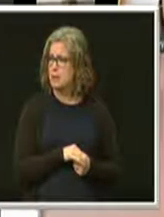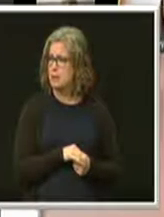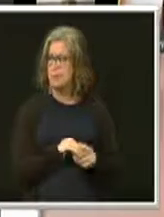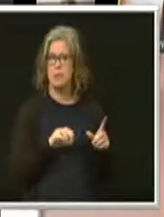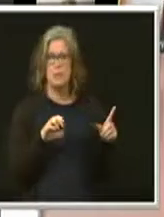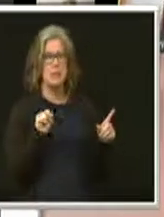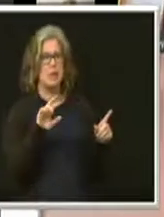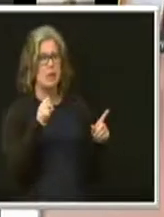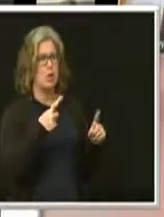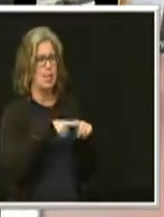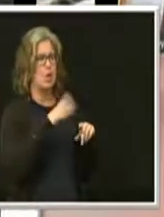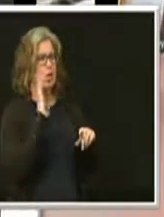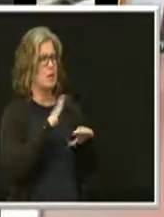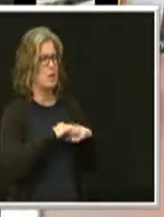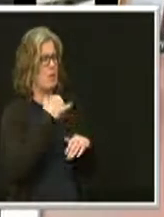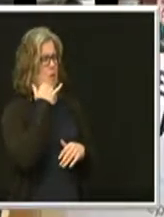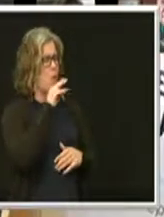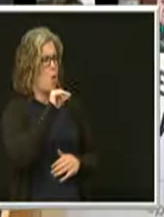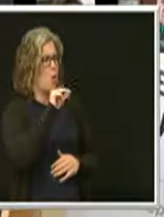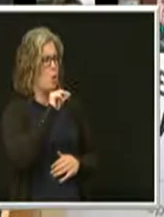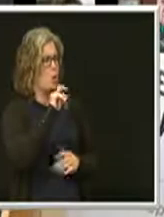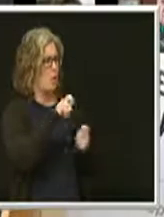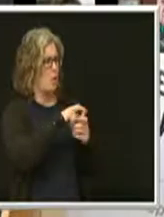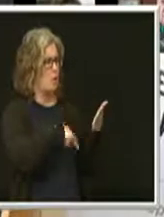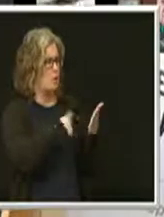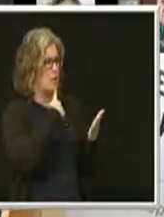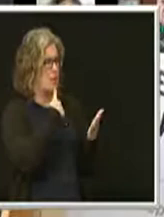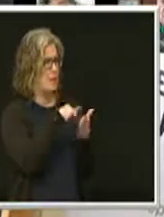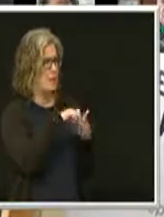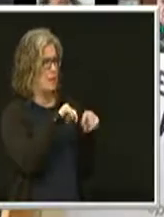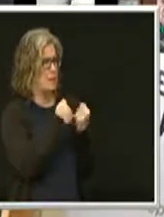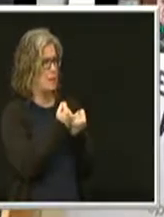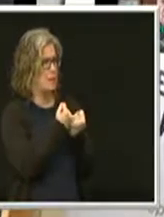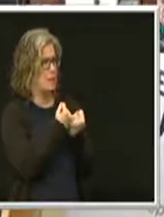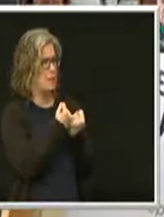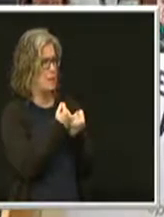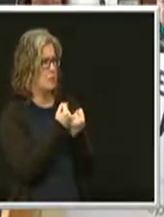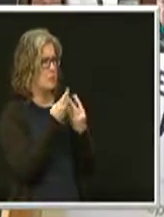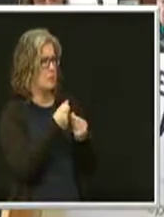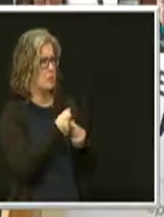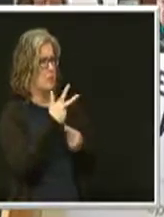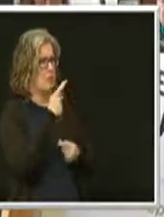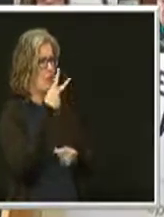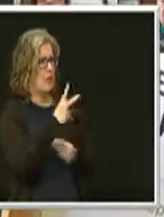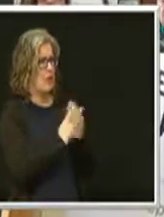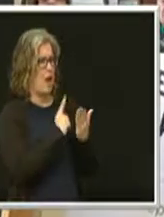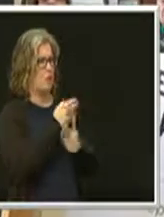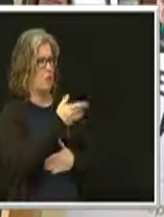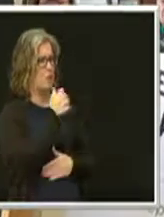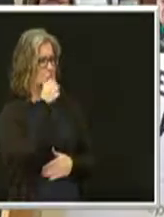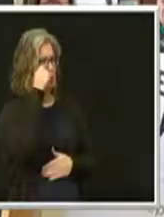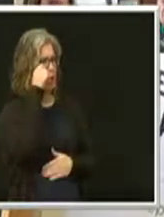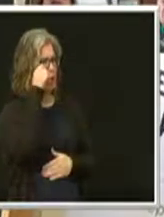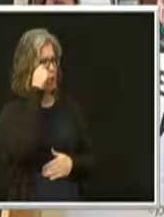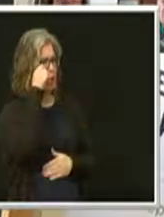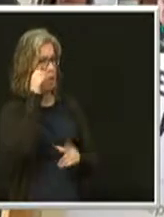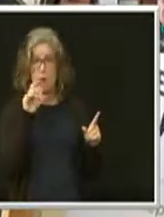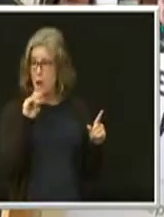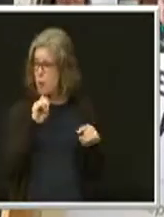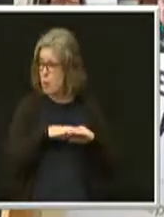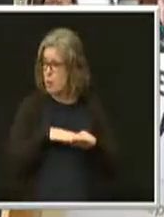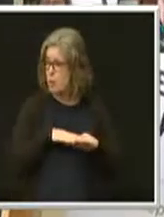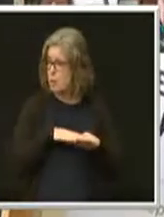She was on the line, but no, just exactly what you said. The team spent 3.5 hours out there yesterday. Connie, you